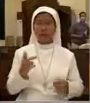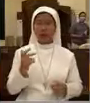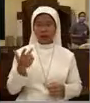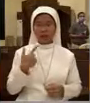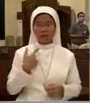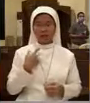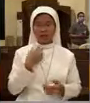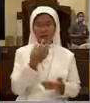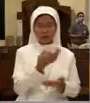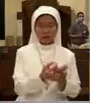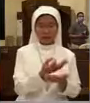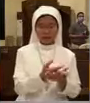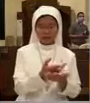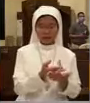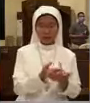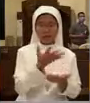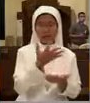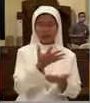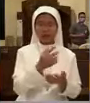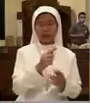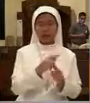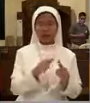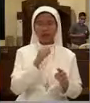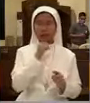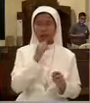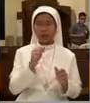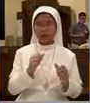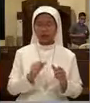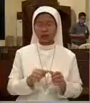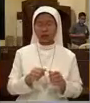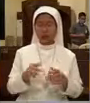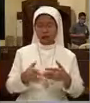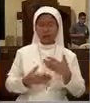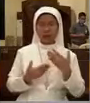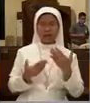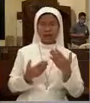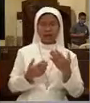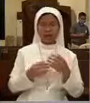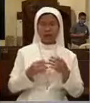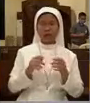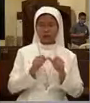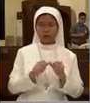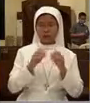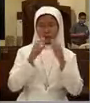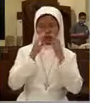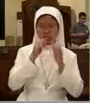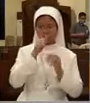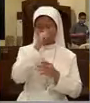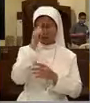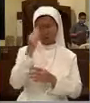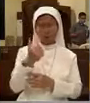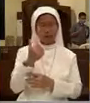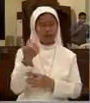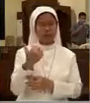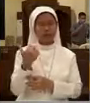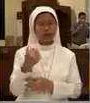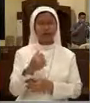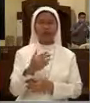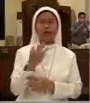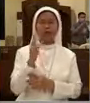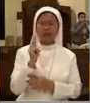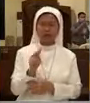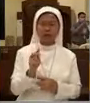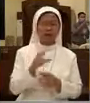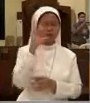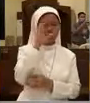already their country of destination. But they leave in order to find a job so that